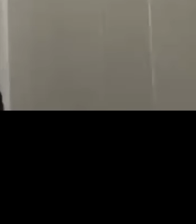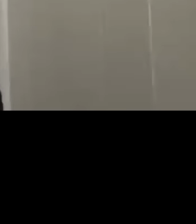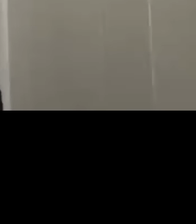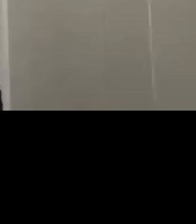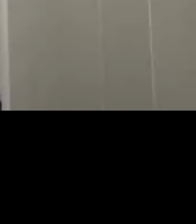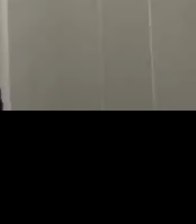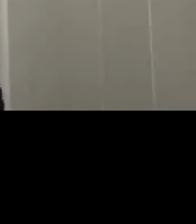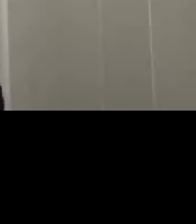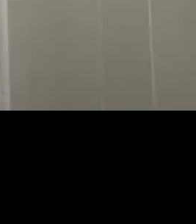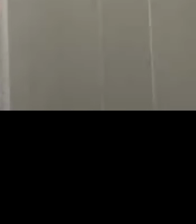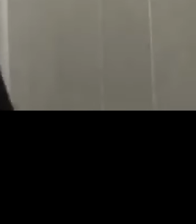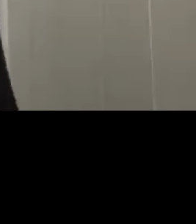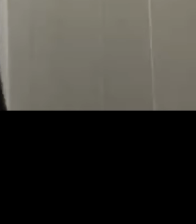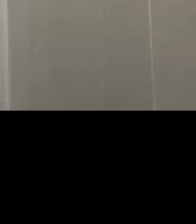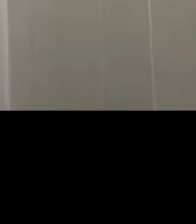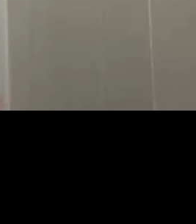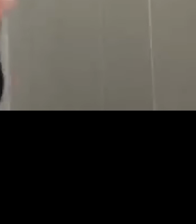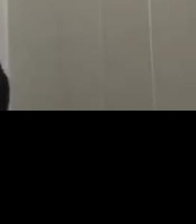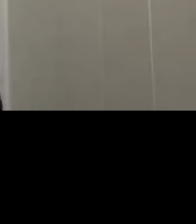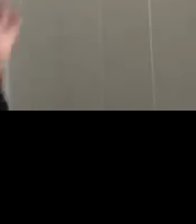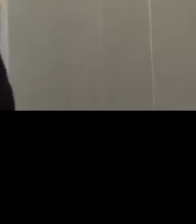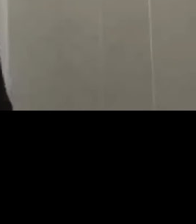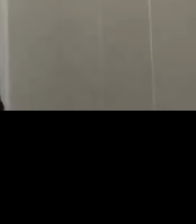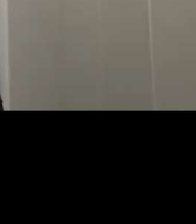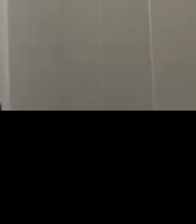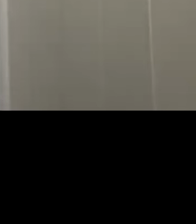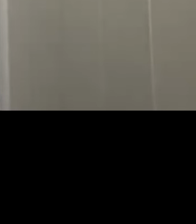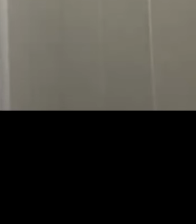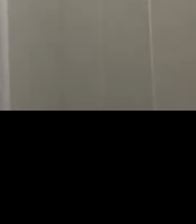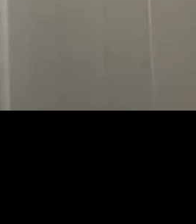with it and see what you can unlock when you kind of take some of that pressure off.